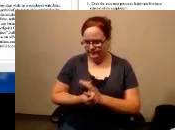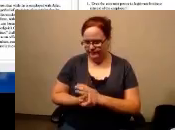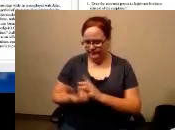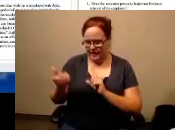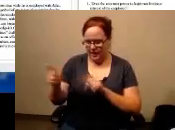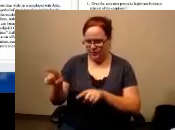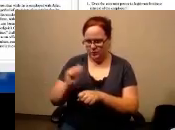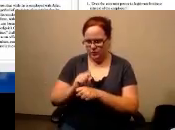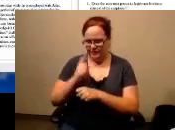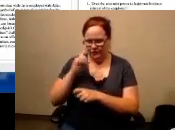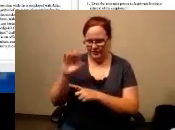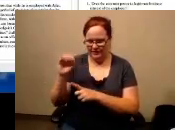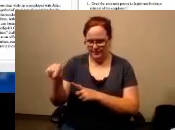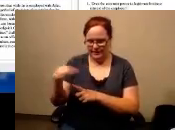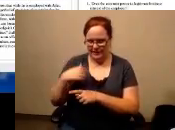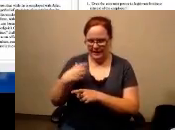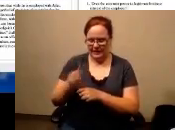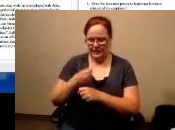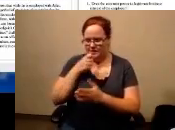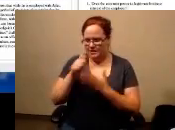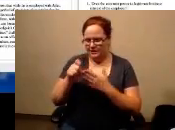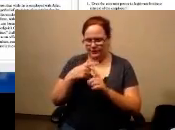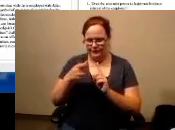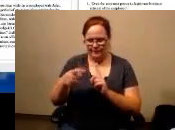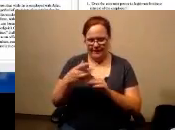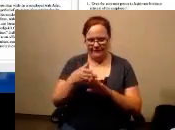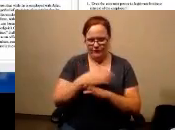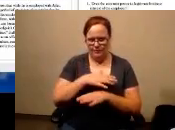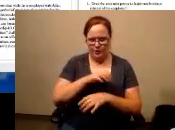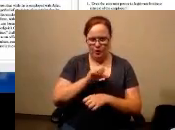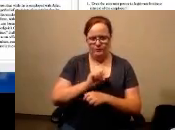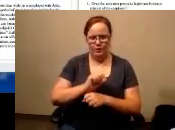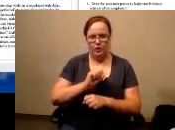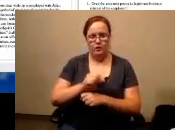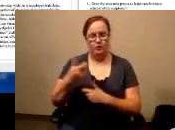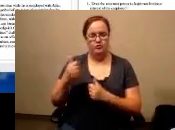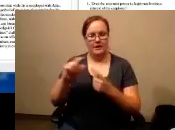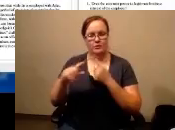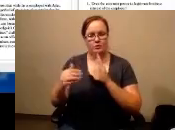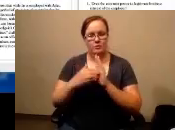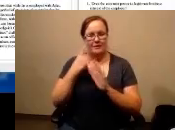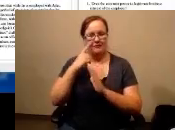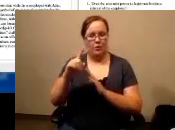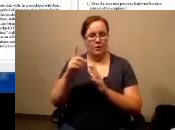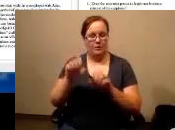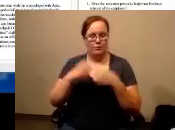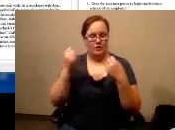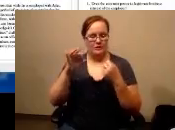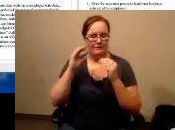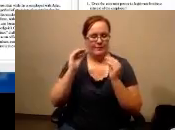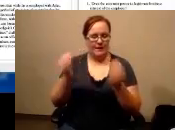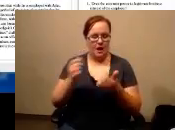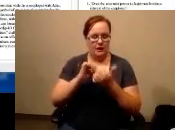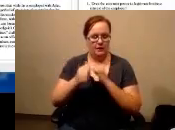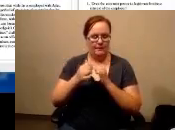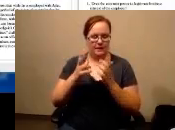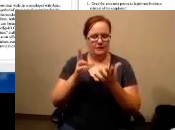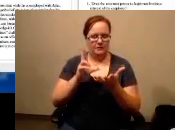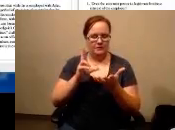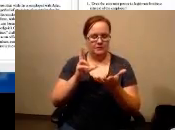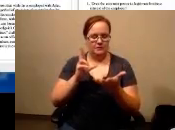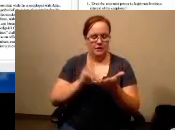to work for a company and I got a letter from my former employer threatening to sue me for breach of contract non-competition saying that I'm in